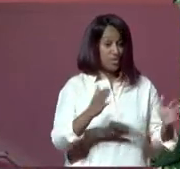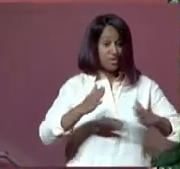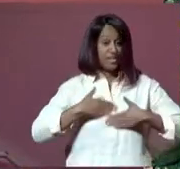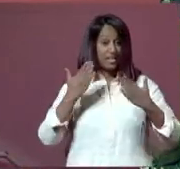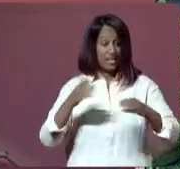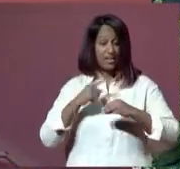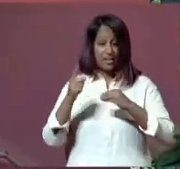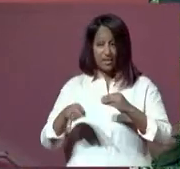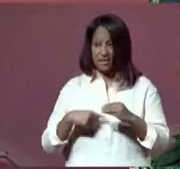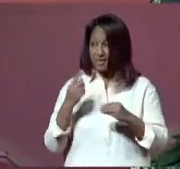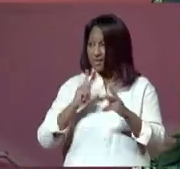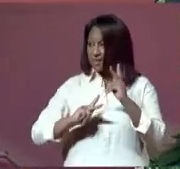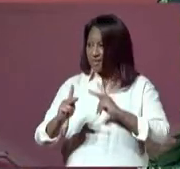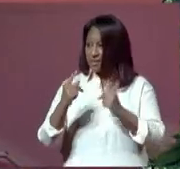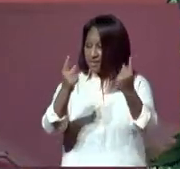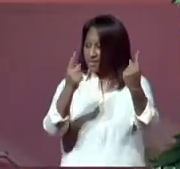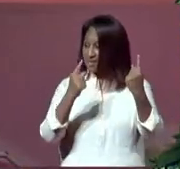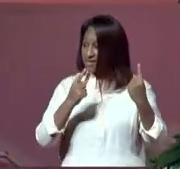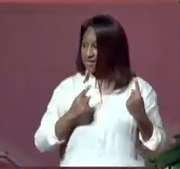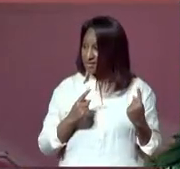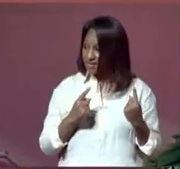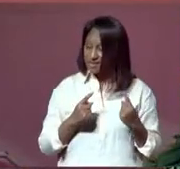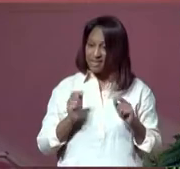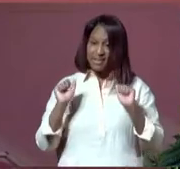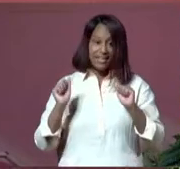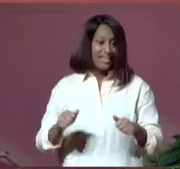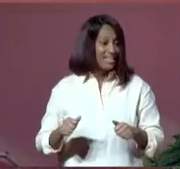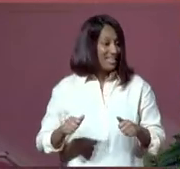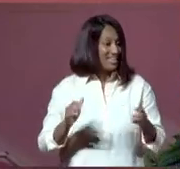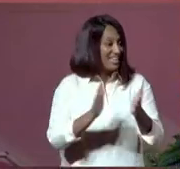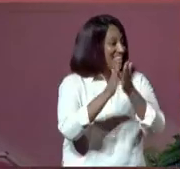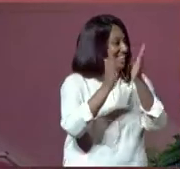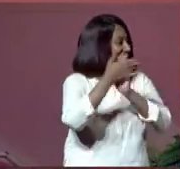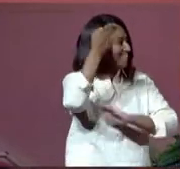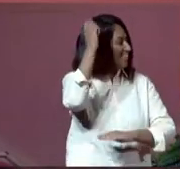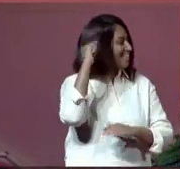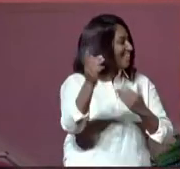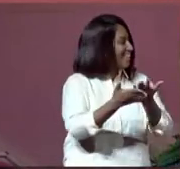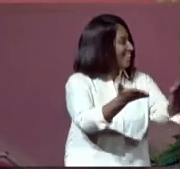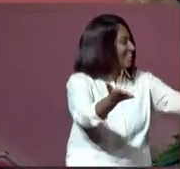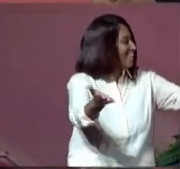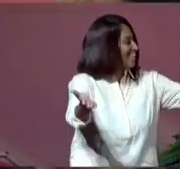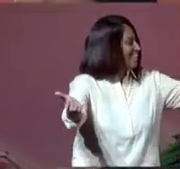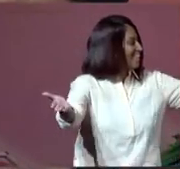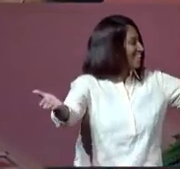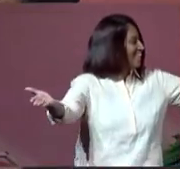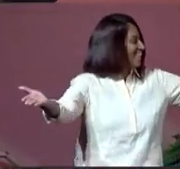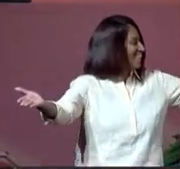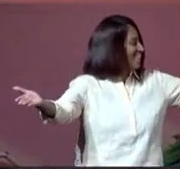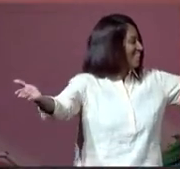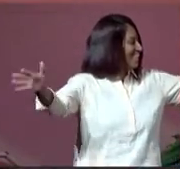come, even behind that mask, can you holler and give God a good praise?